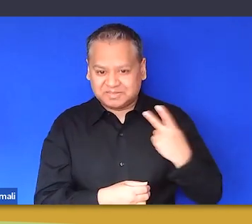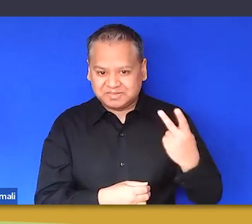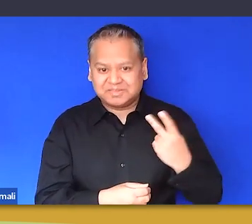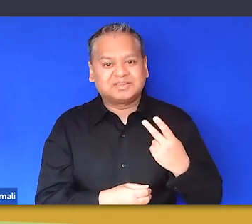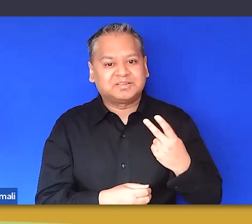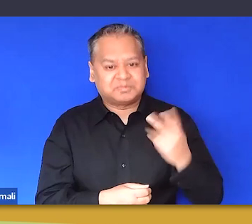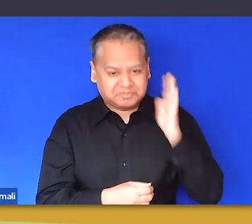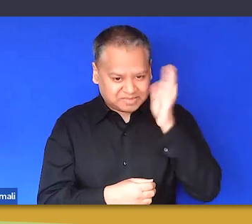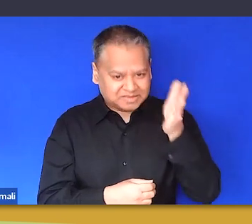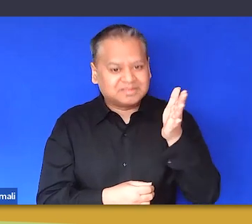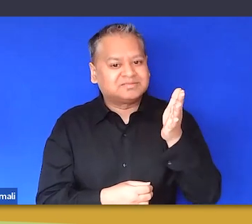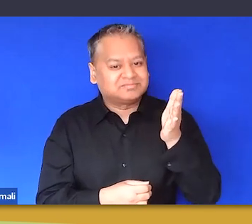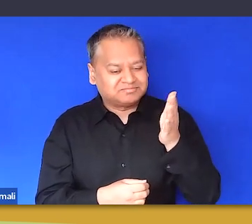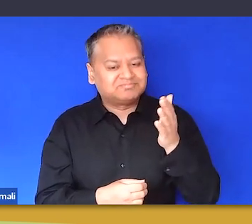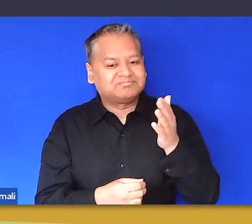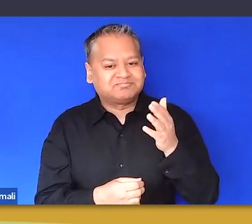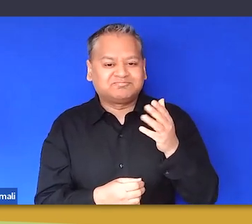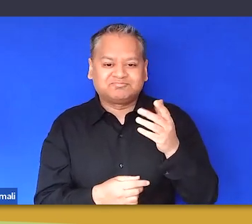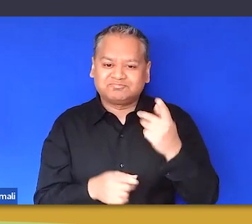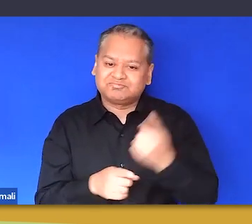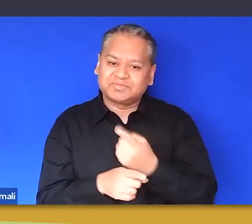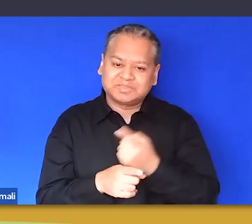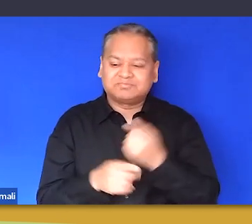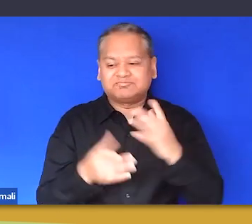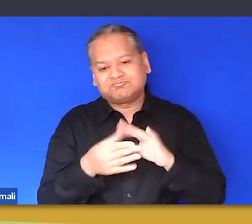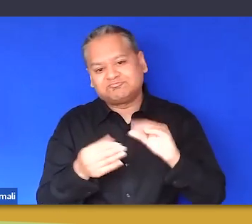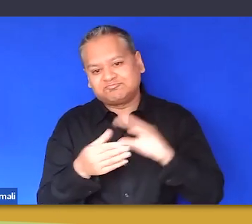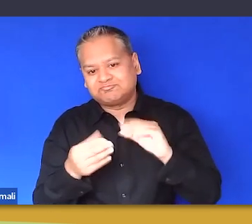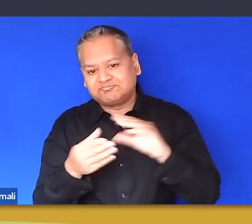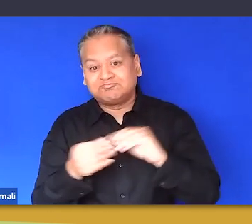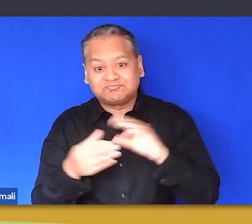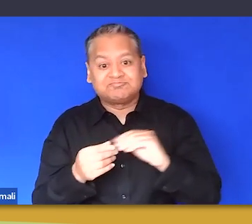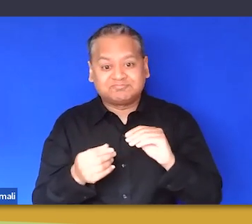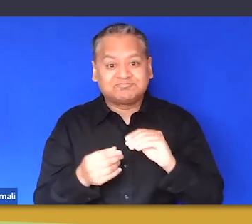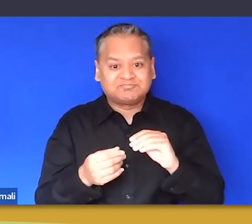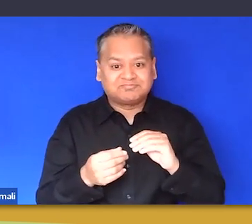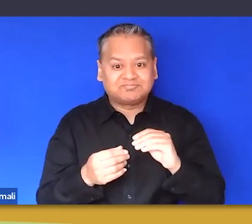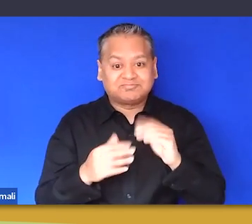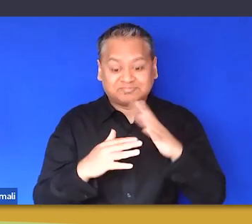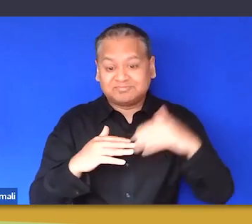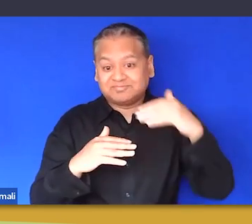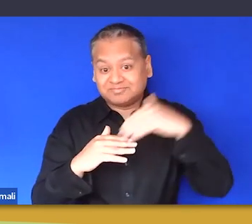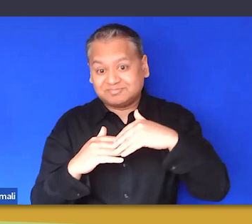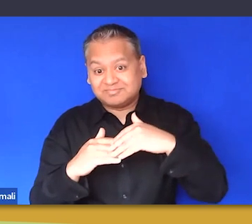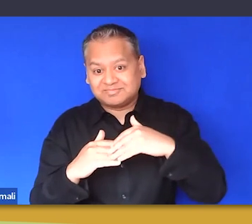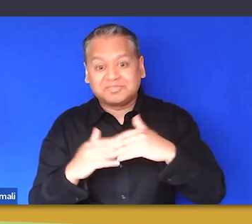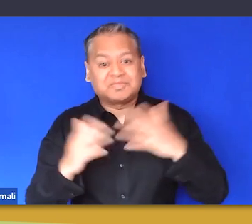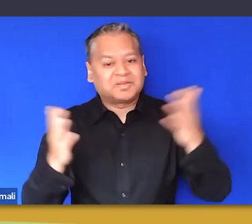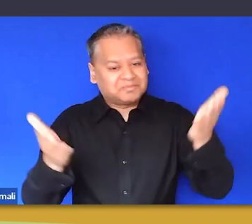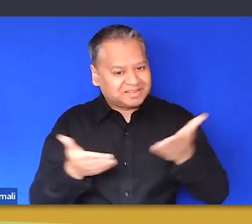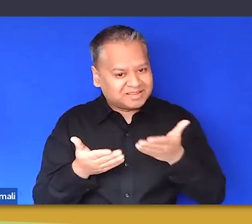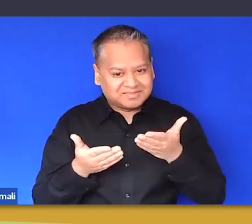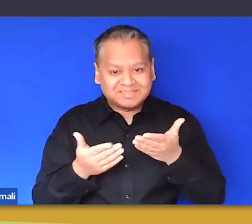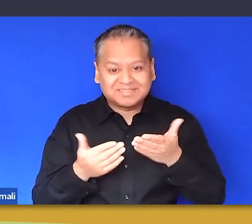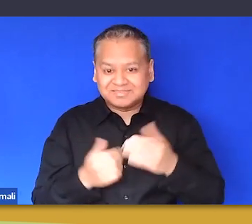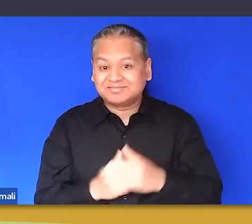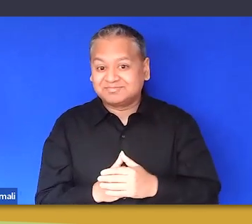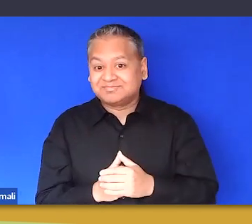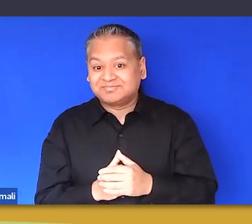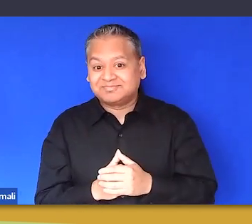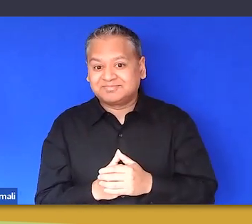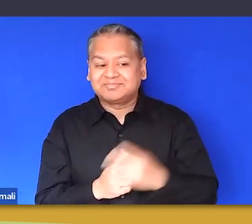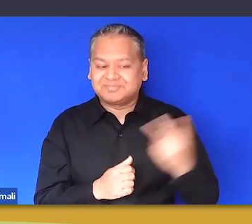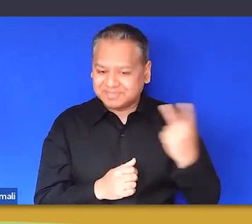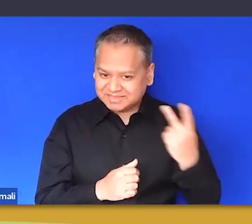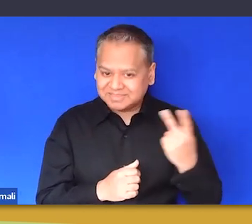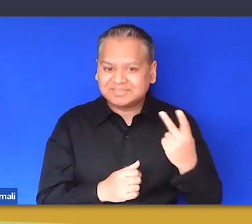reinter all our teachings onto our children. And I've done this with my grandson, Darwin Seaweed.